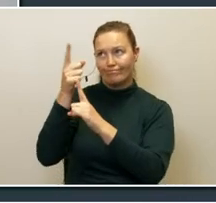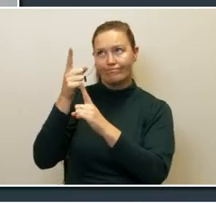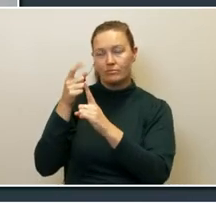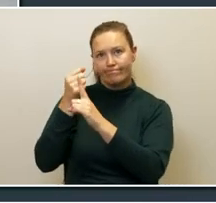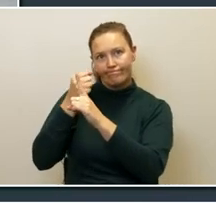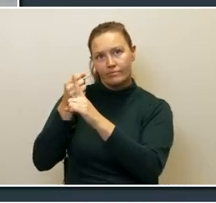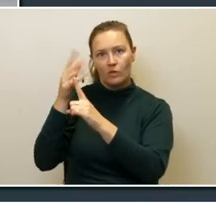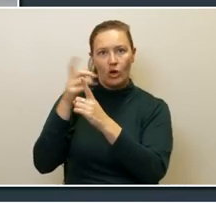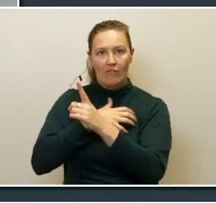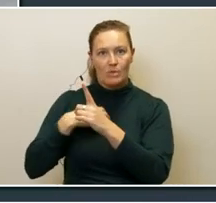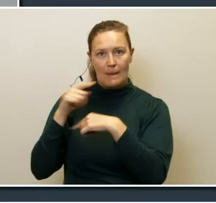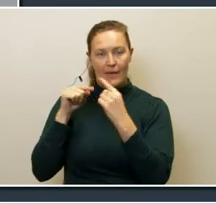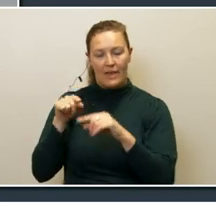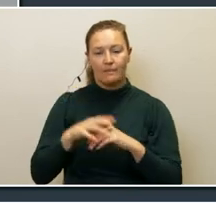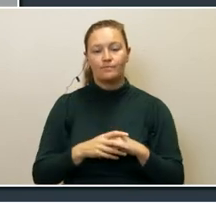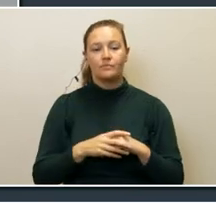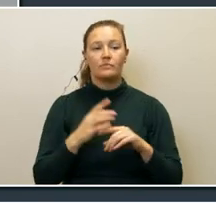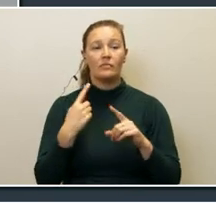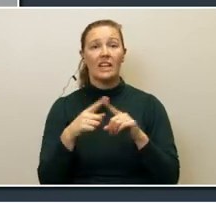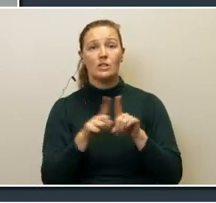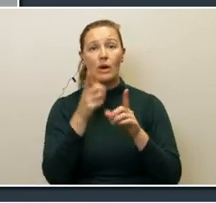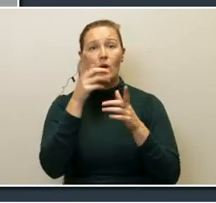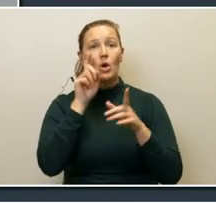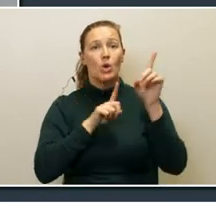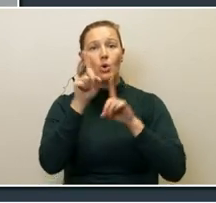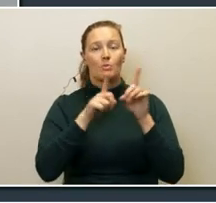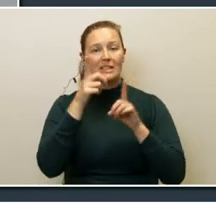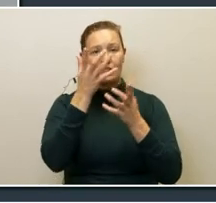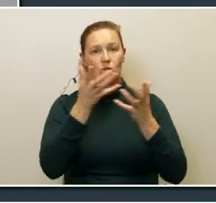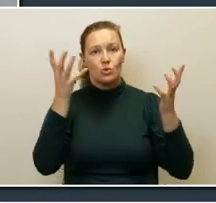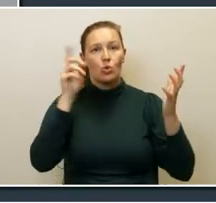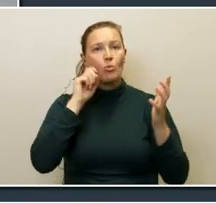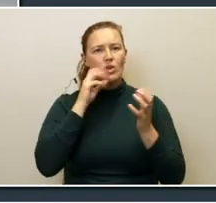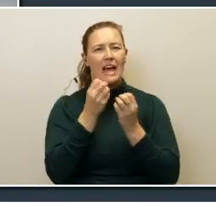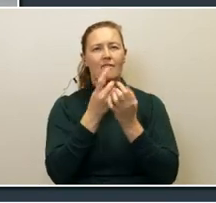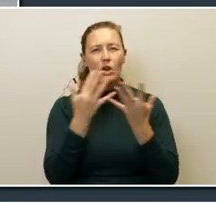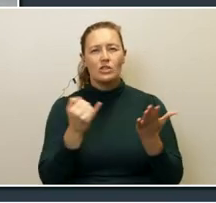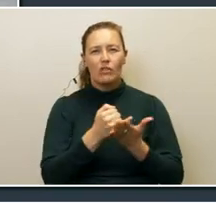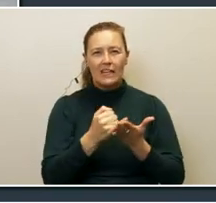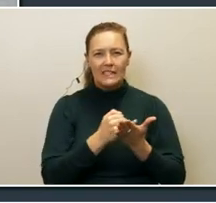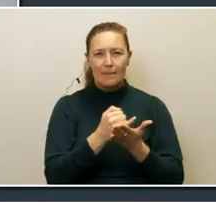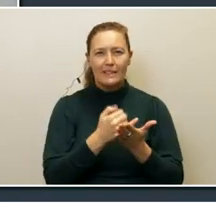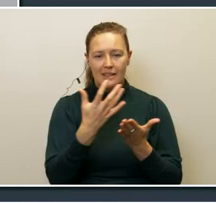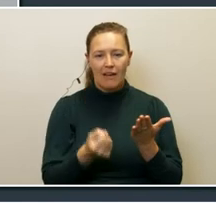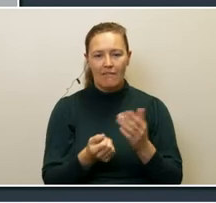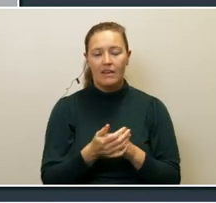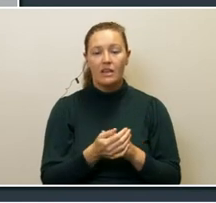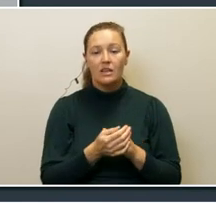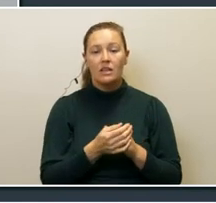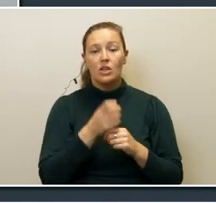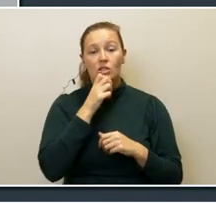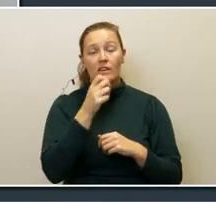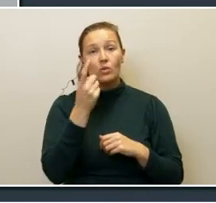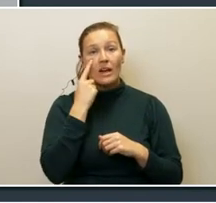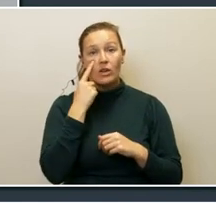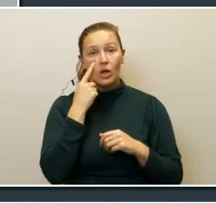with. And there are many contaminants in urban stormwater, and I just mentioned one just as an example. If you ever go through the shelves